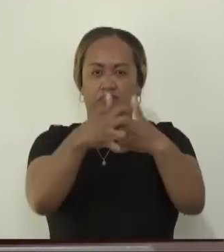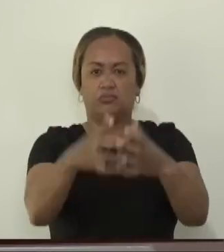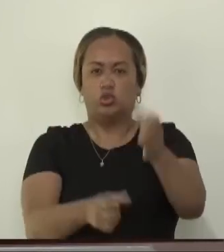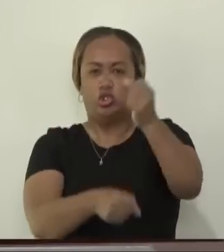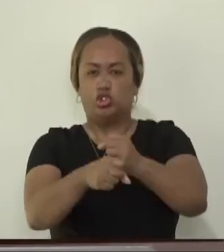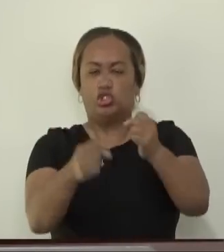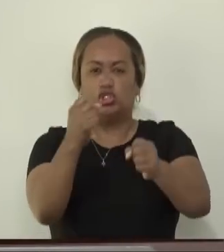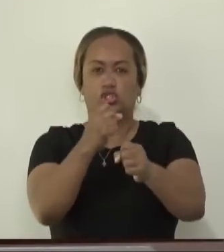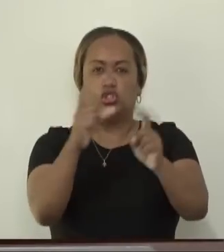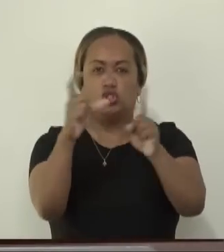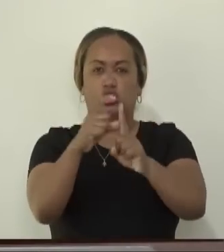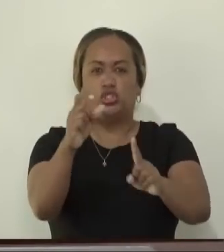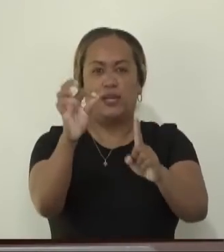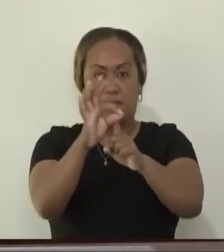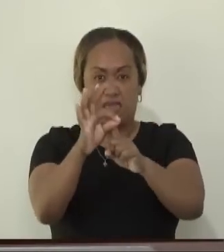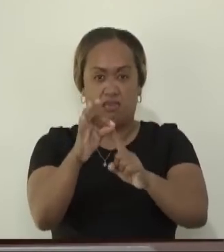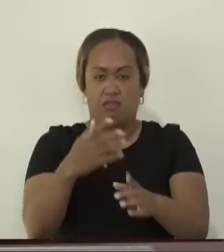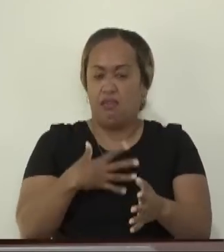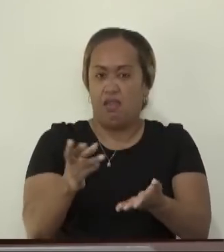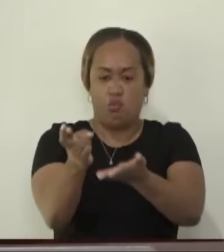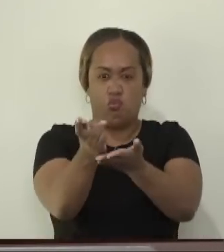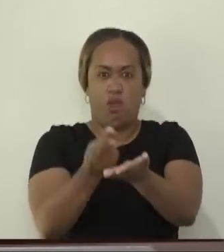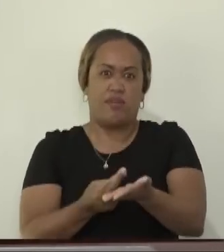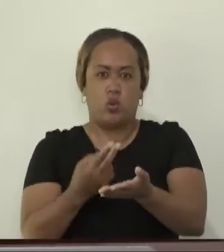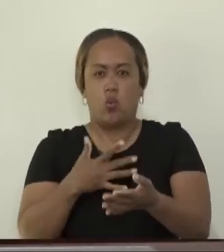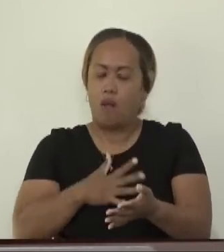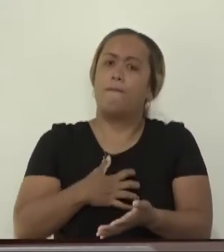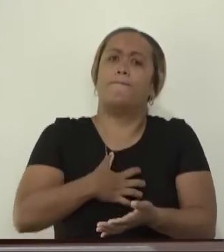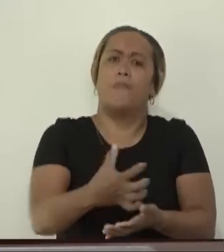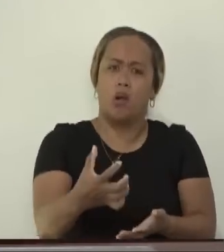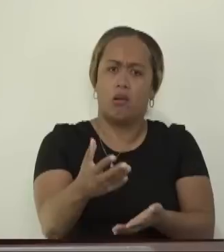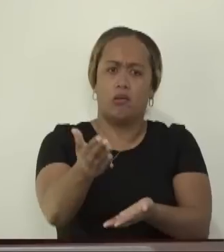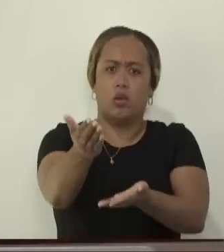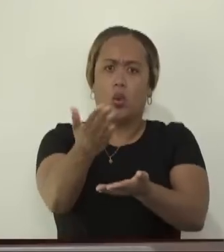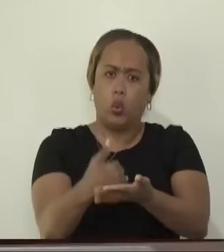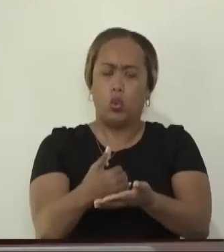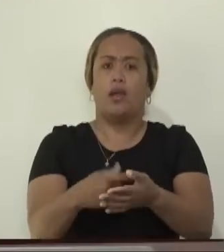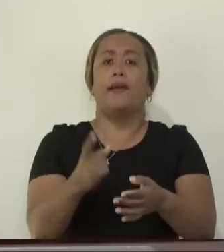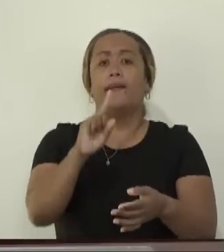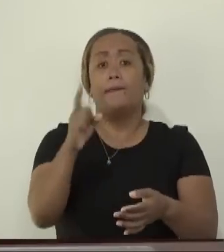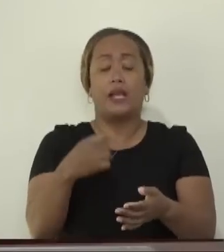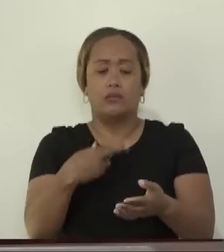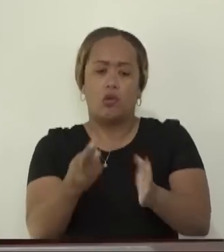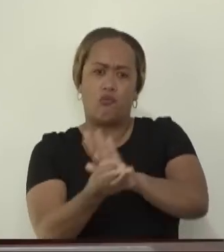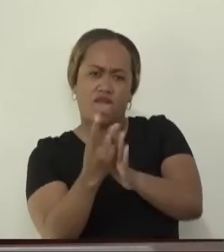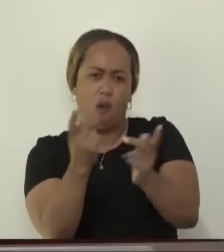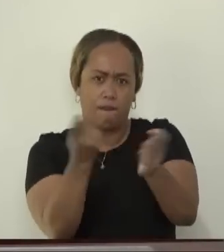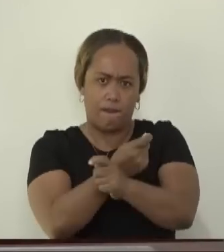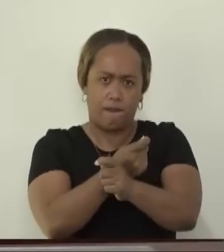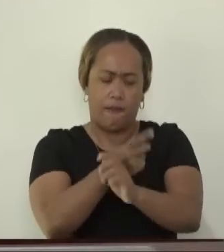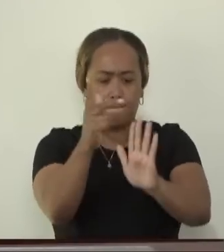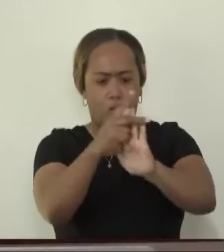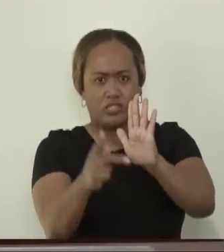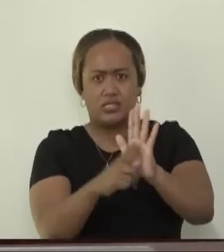revenue collection must be more robust. The revenue policy reforms will be guided by